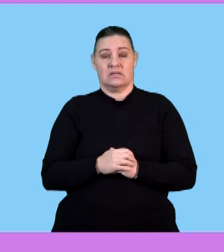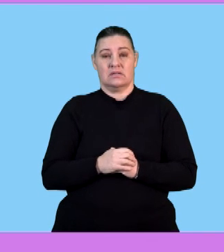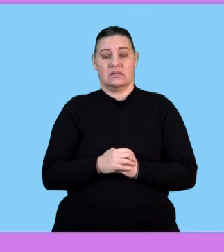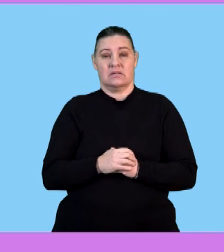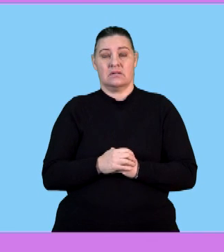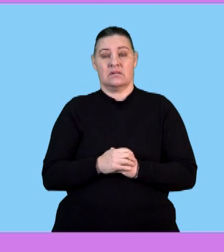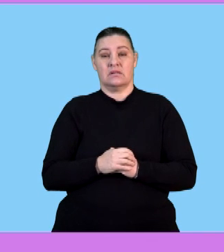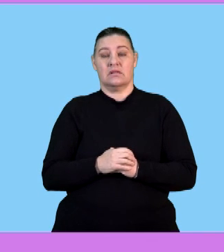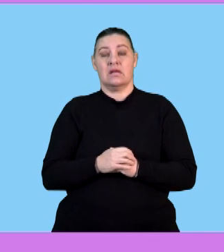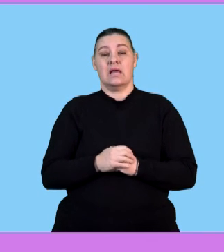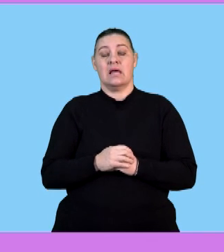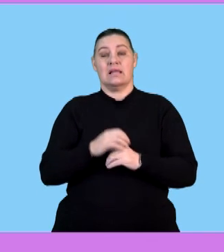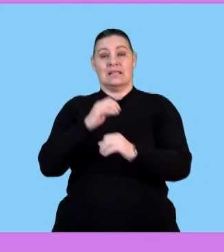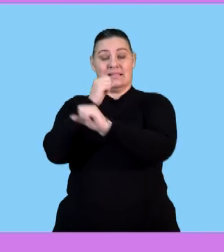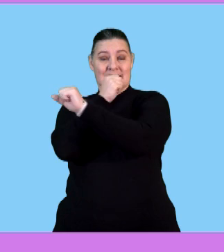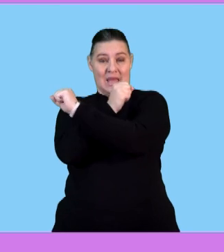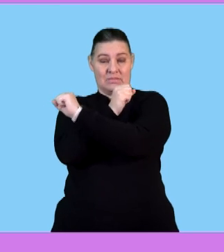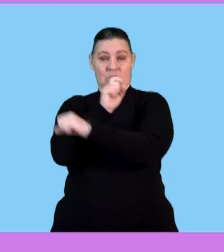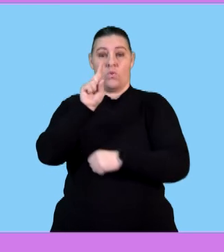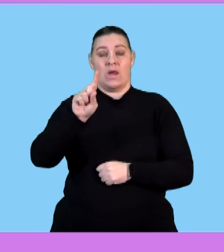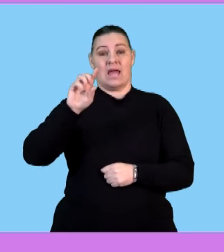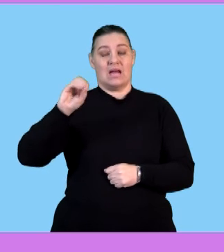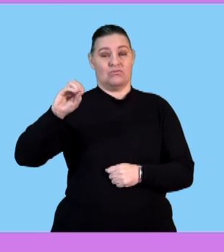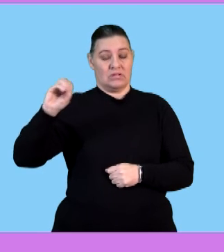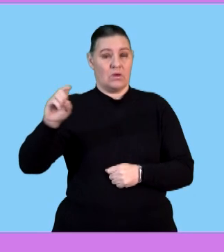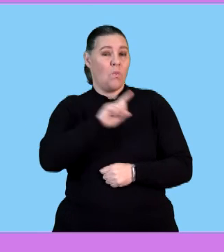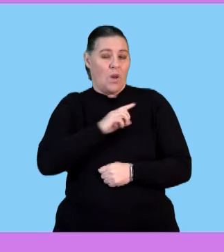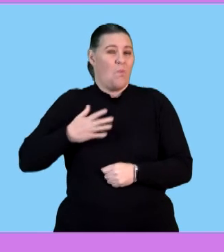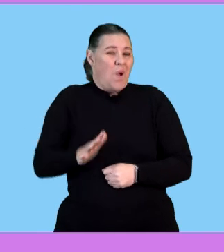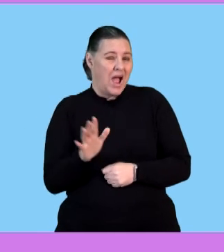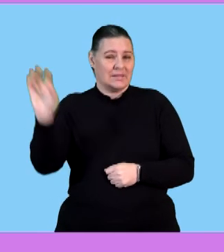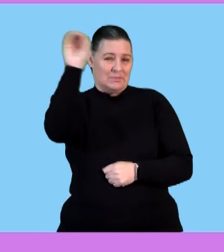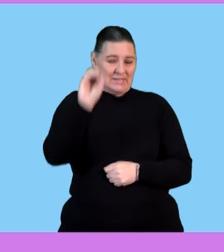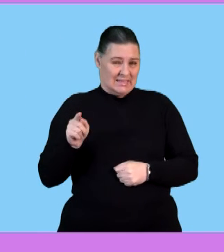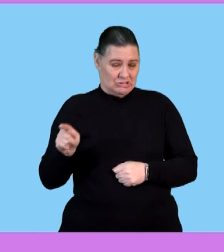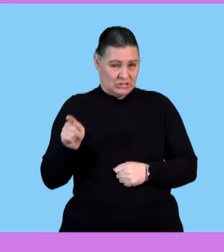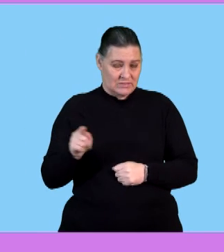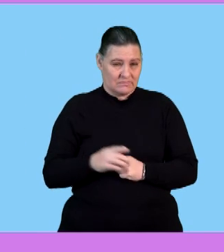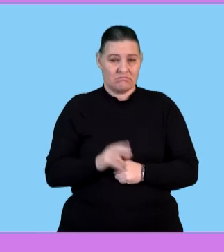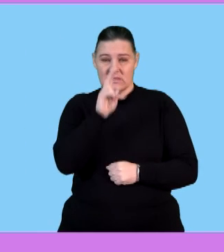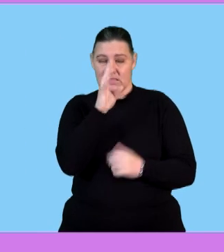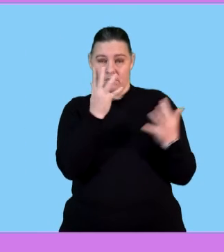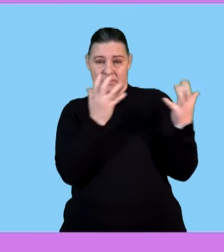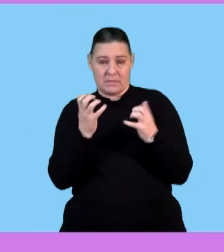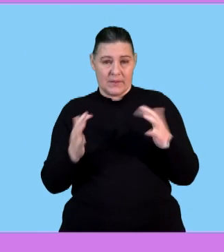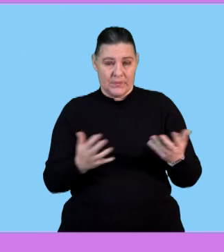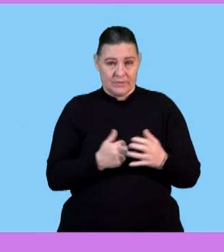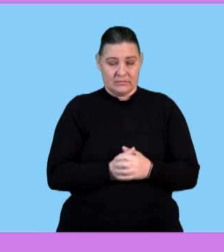and then we times by 100 to get it to a percentage. See how this works out.